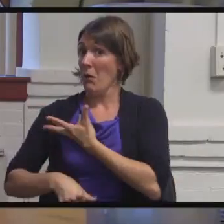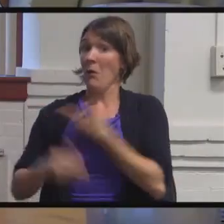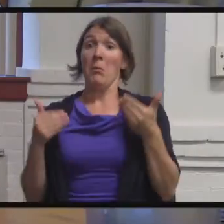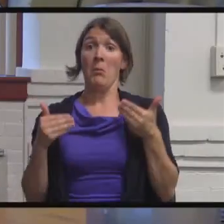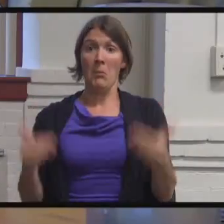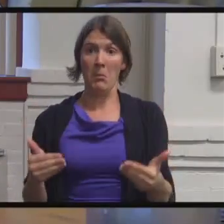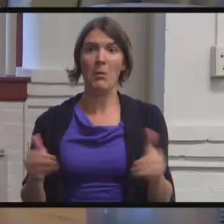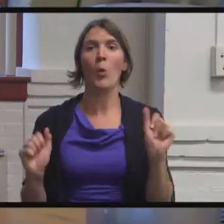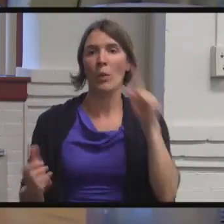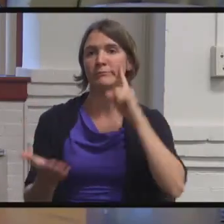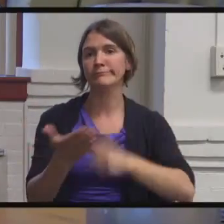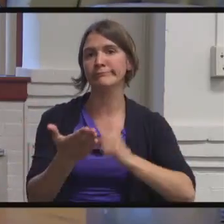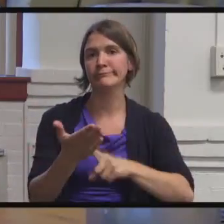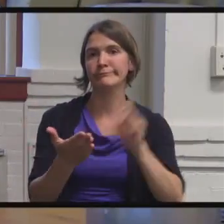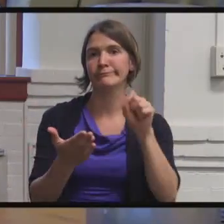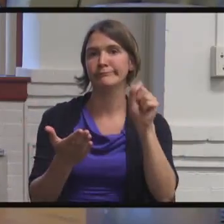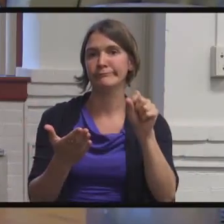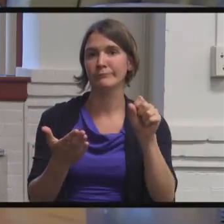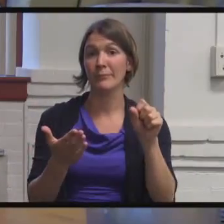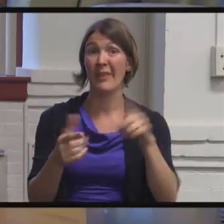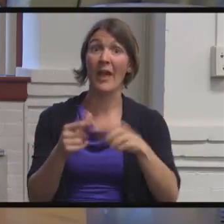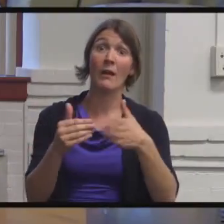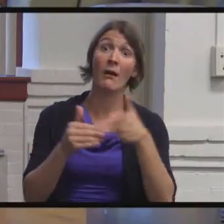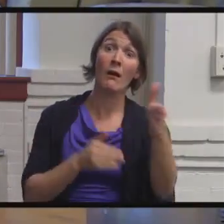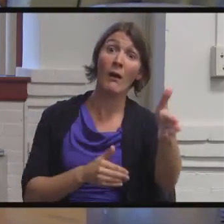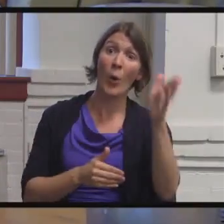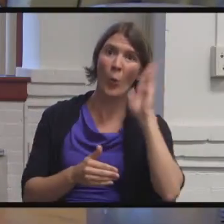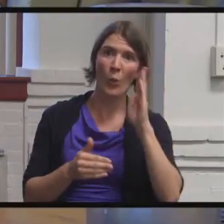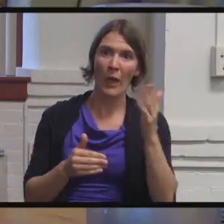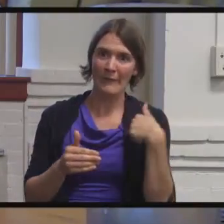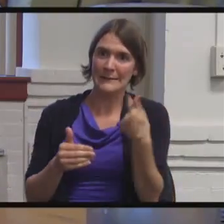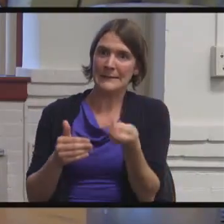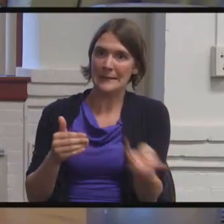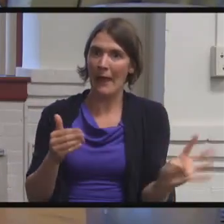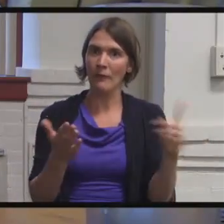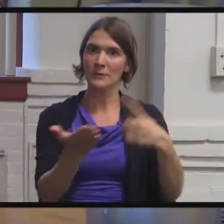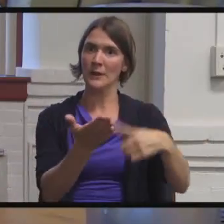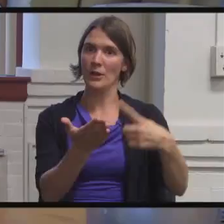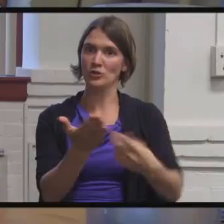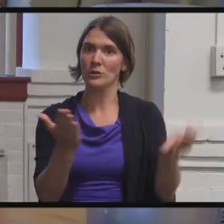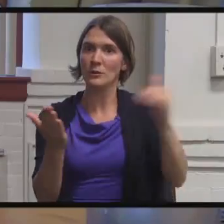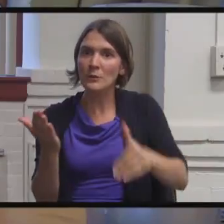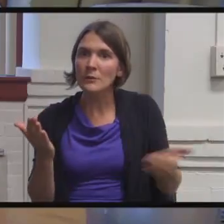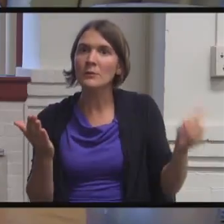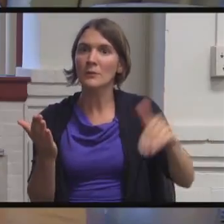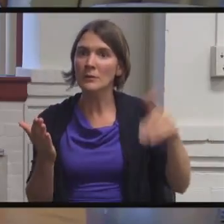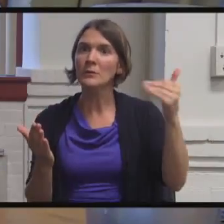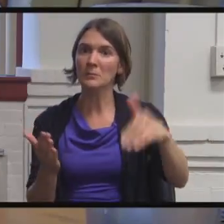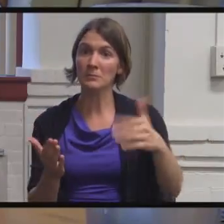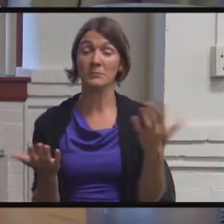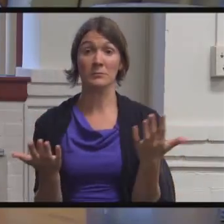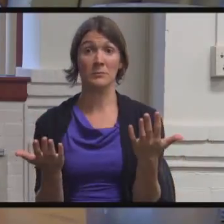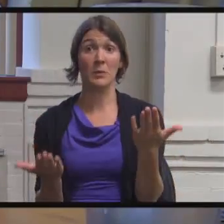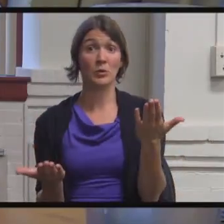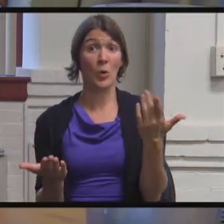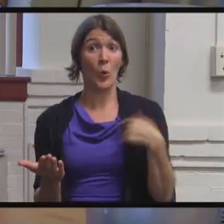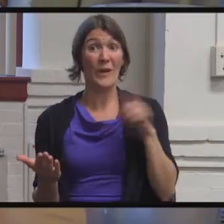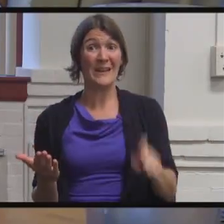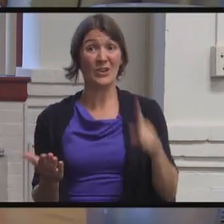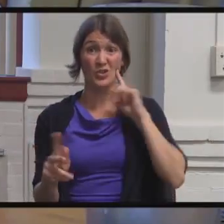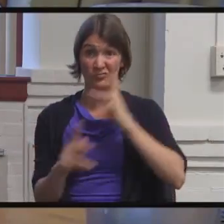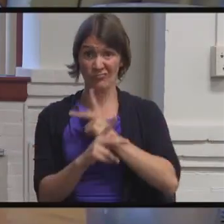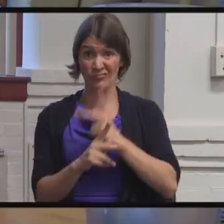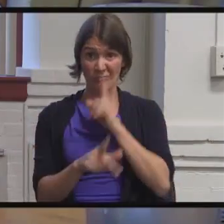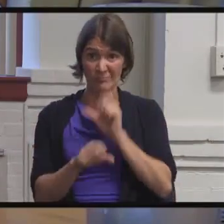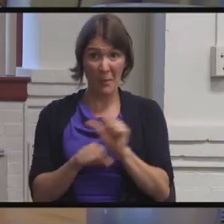we're going to be talking about, and it's going to involve, you know, whether we think that